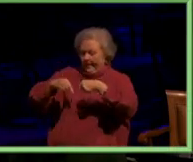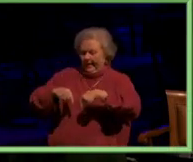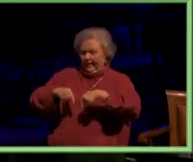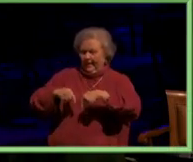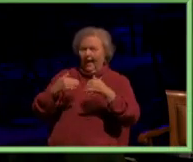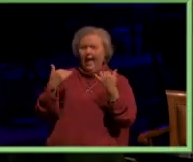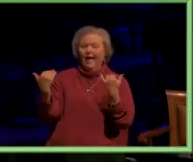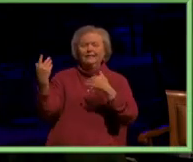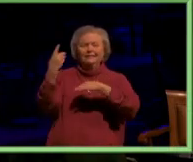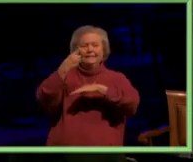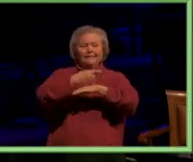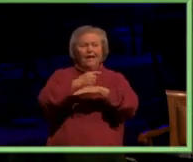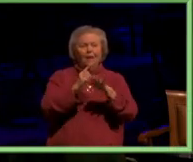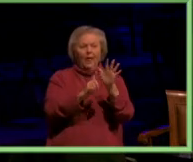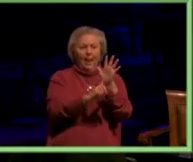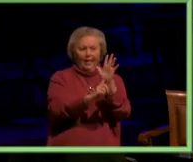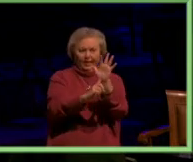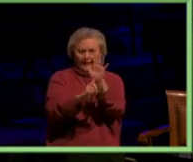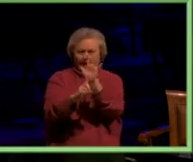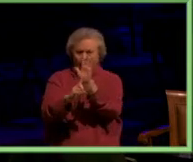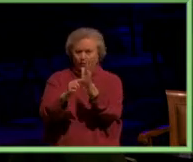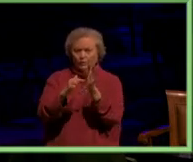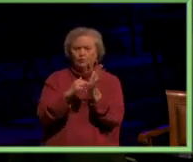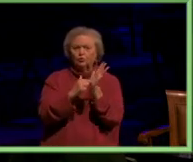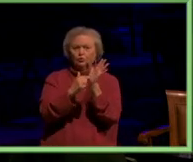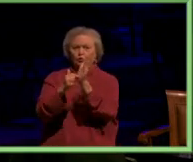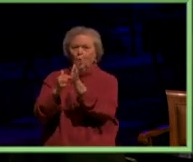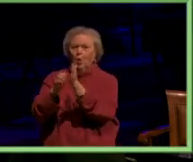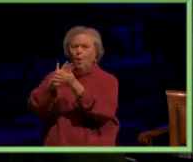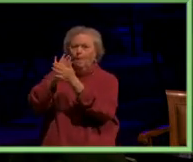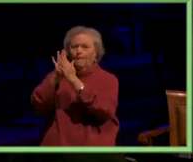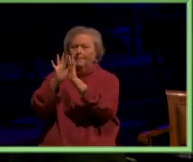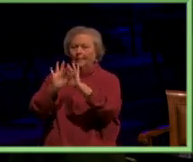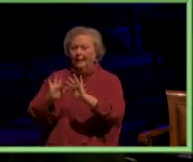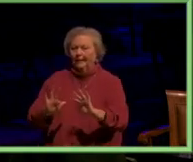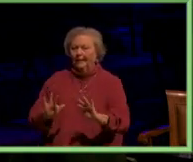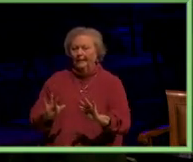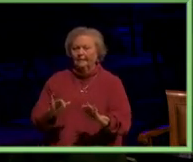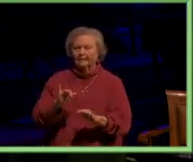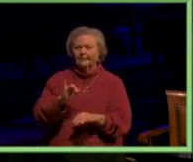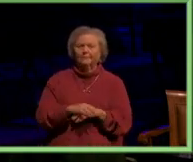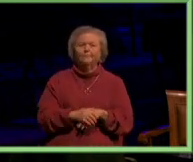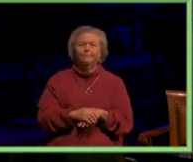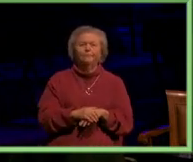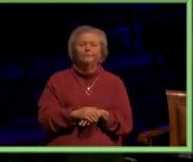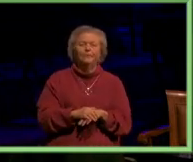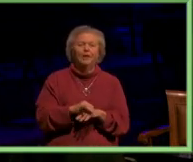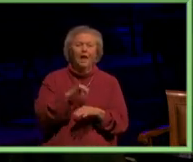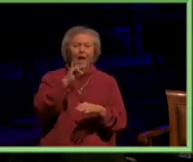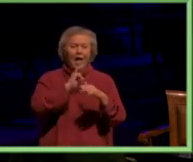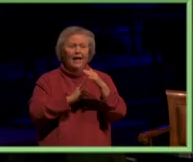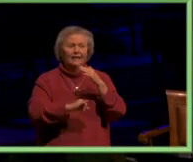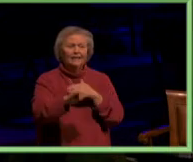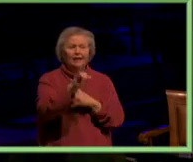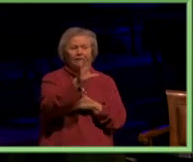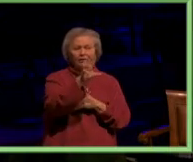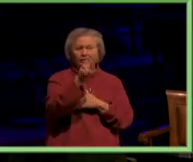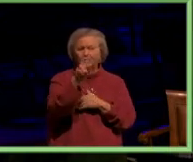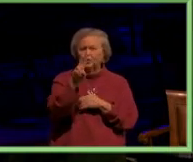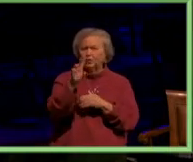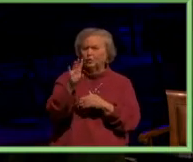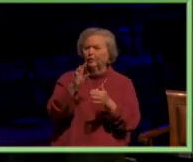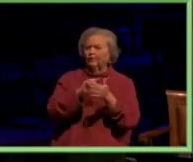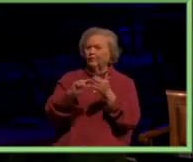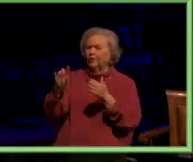candle representing peace. From Isaiah 52:7, how